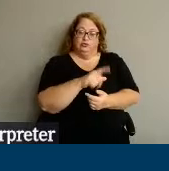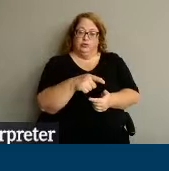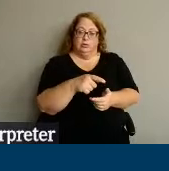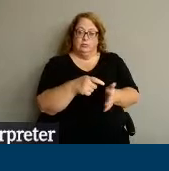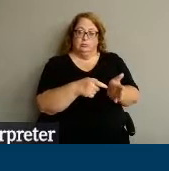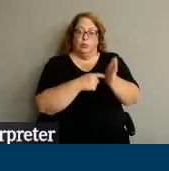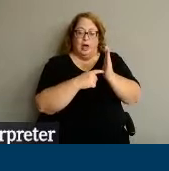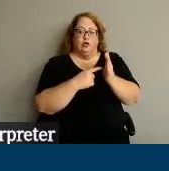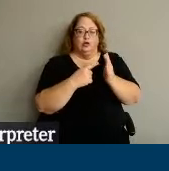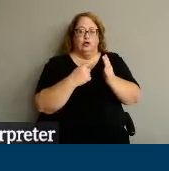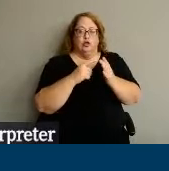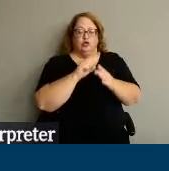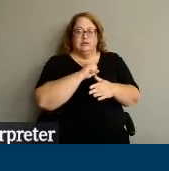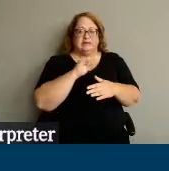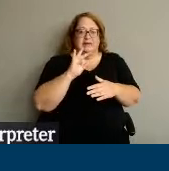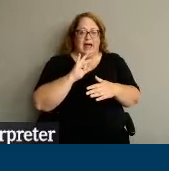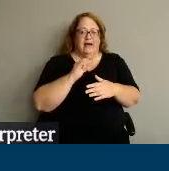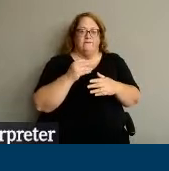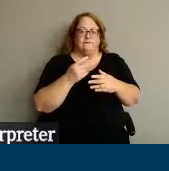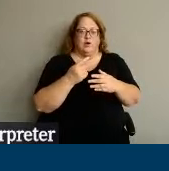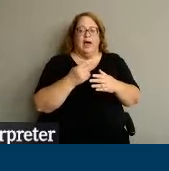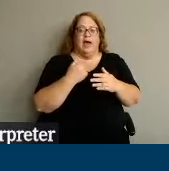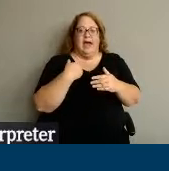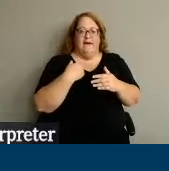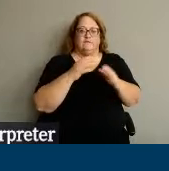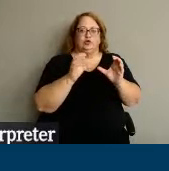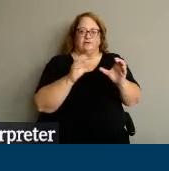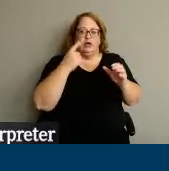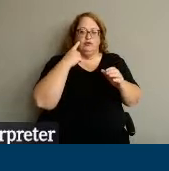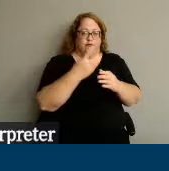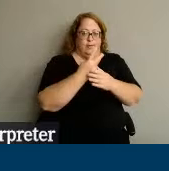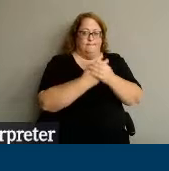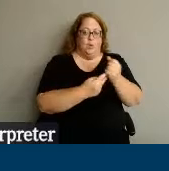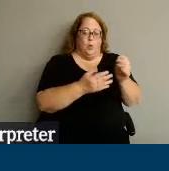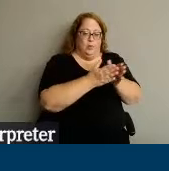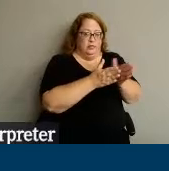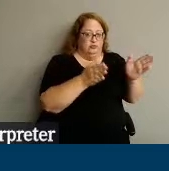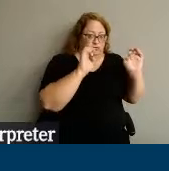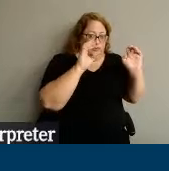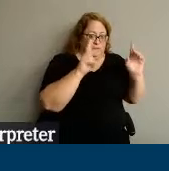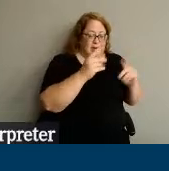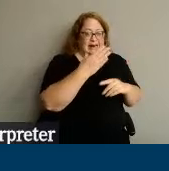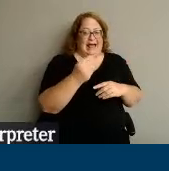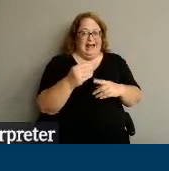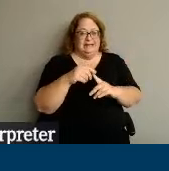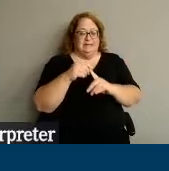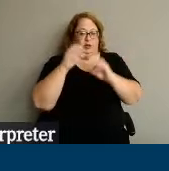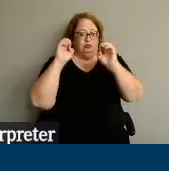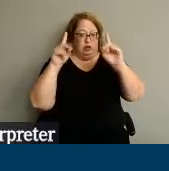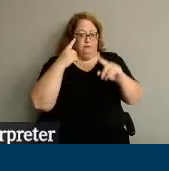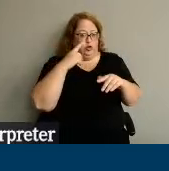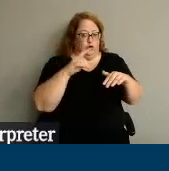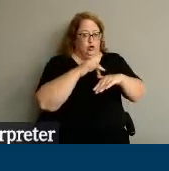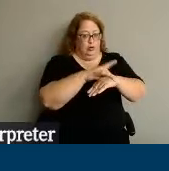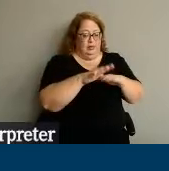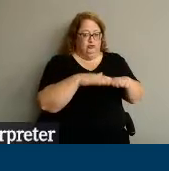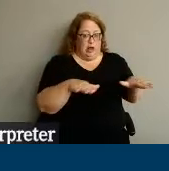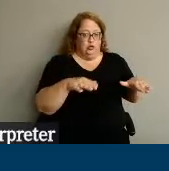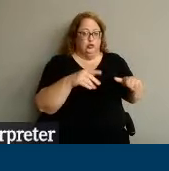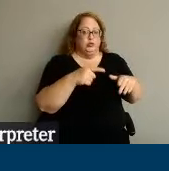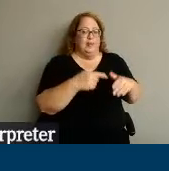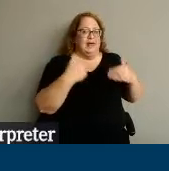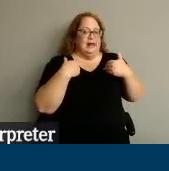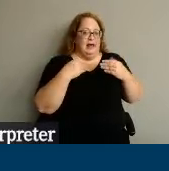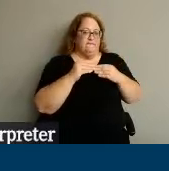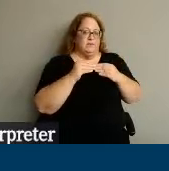staff are duly certified, general education and special education for early childhood. And so they are able to have more